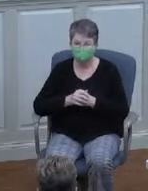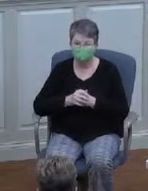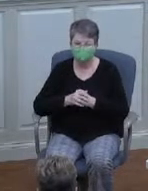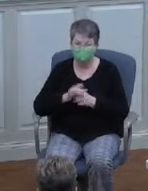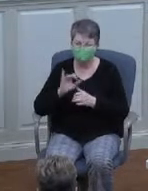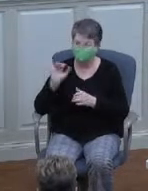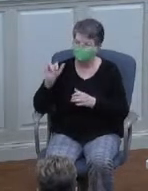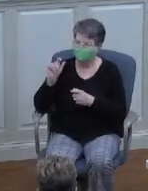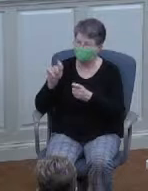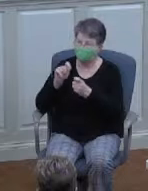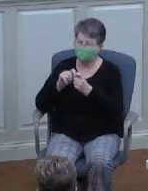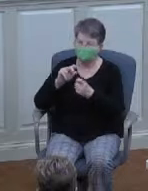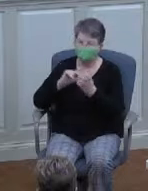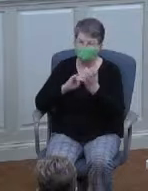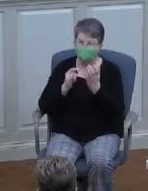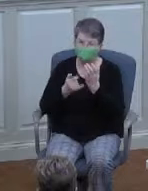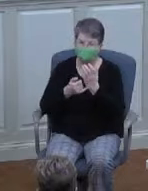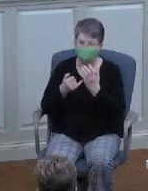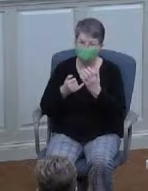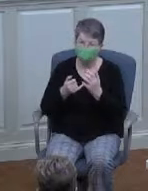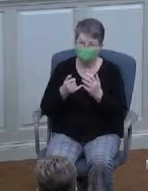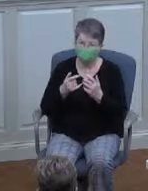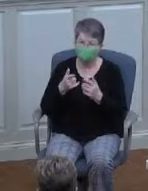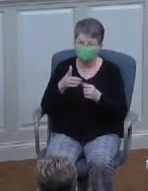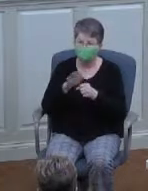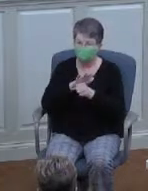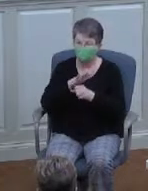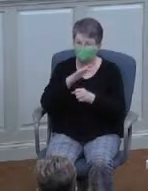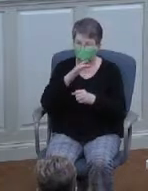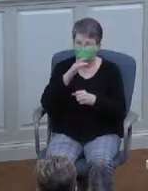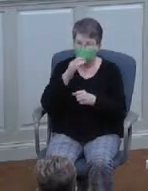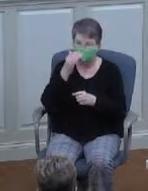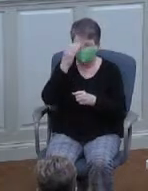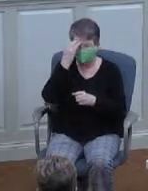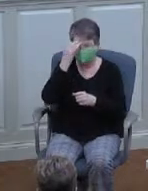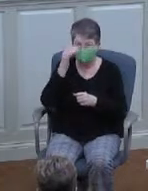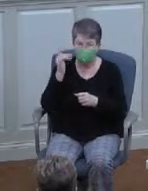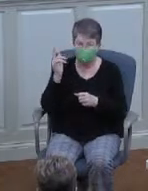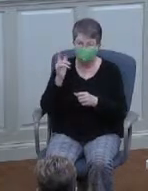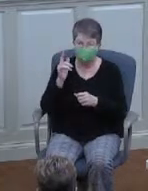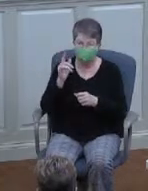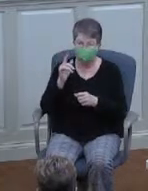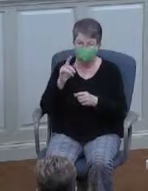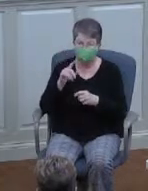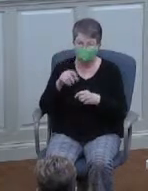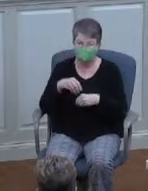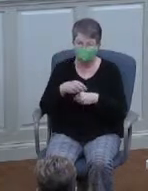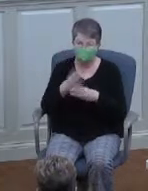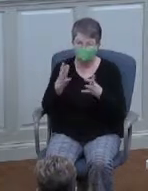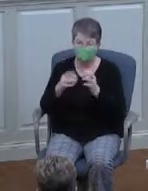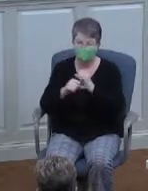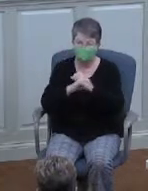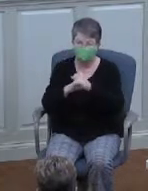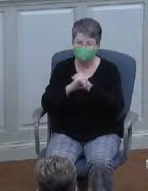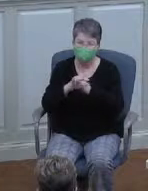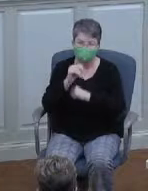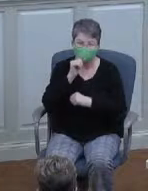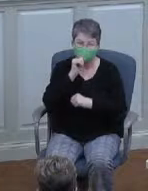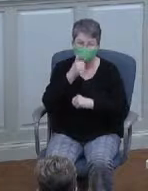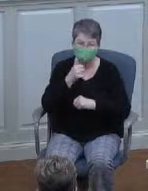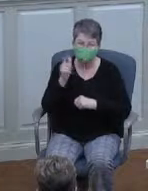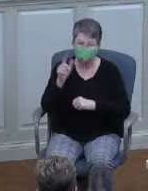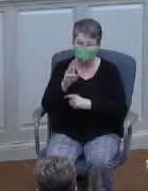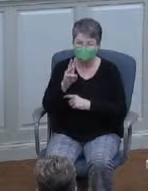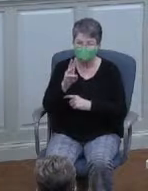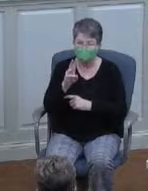This particular project, I'm sure you guys are fully aware of this too. This is going out for advertisement tomorrow. This is the